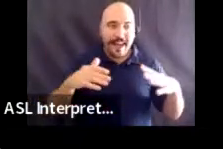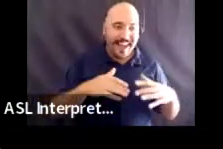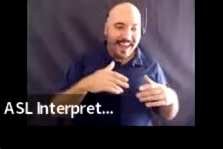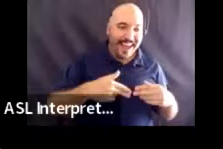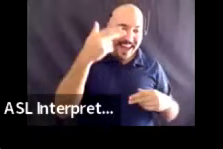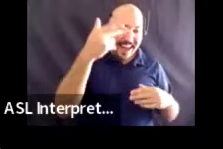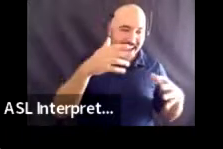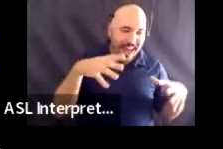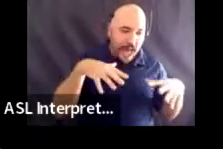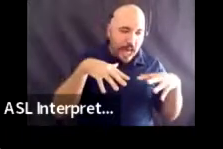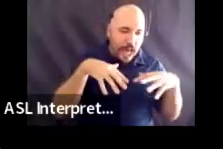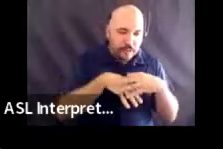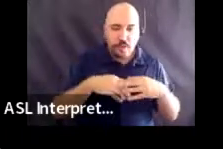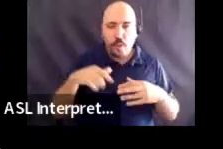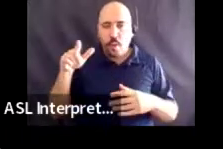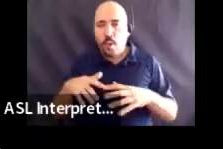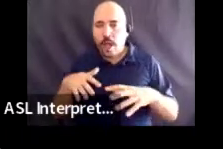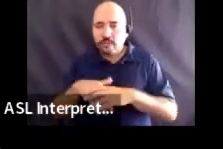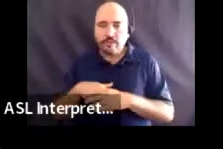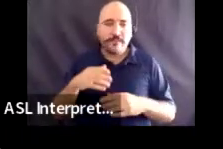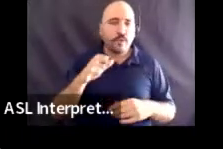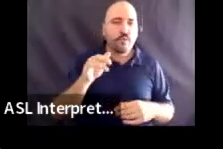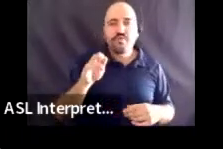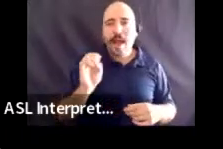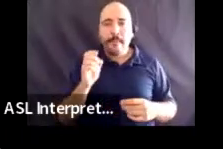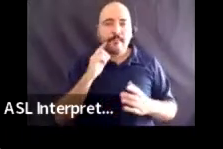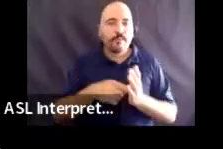of, crime or something else, right?